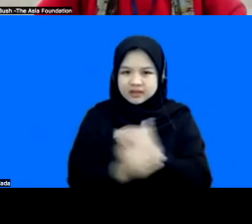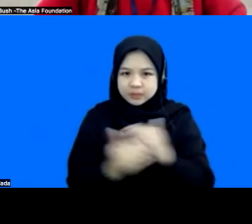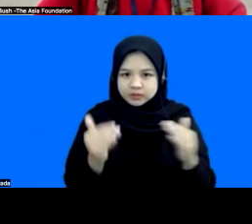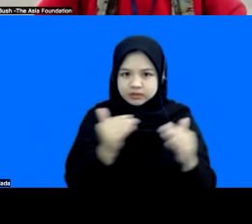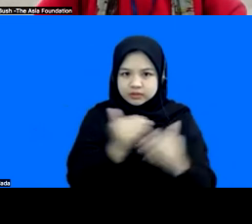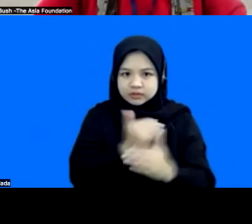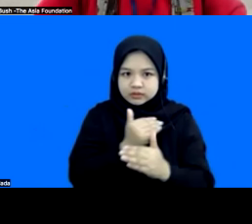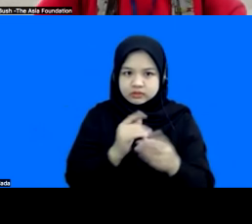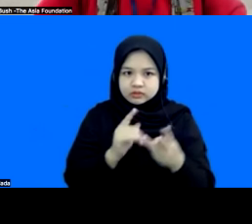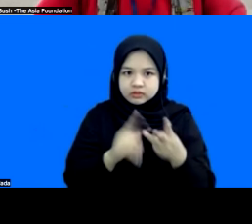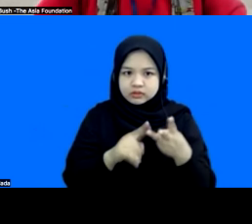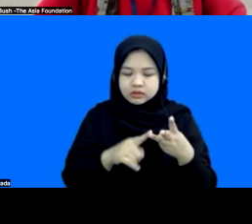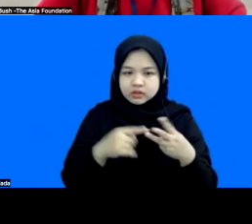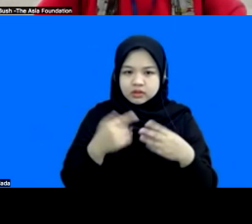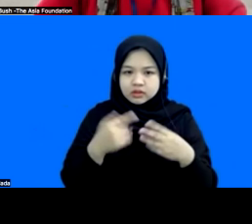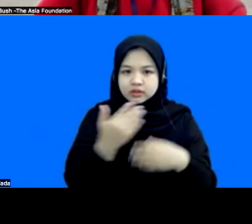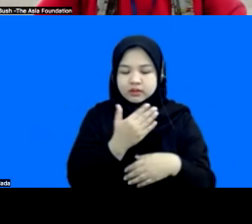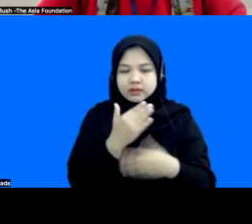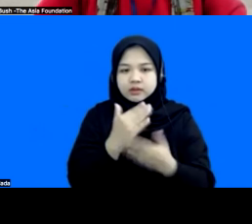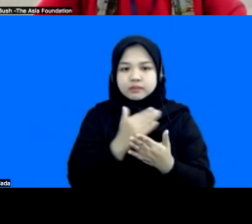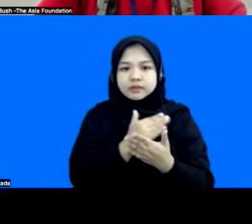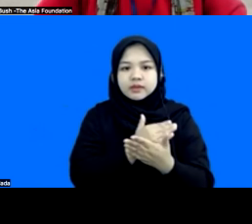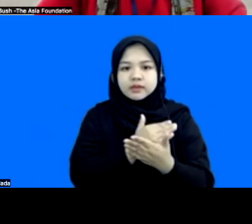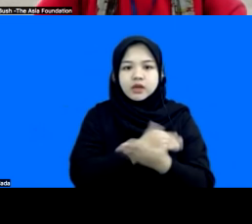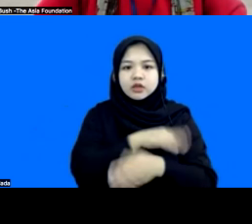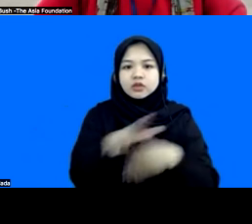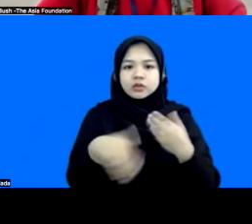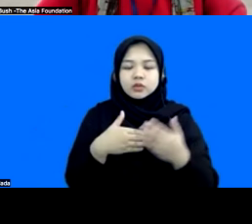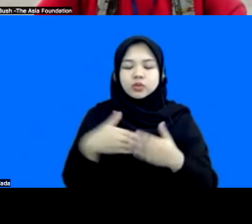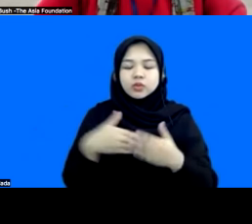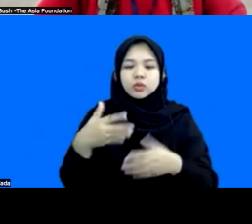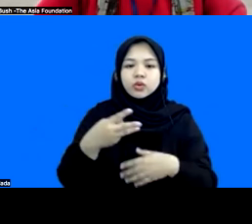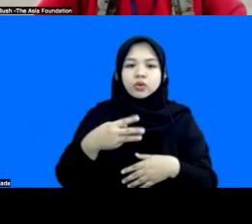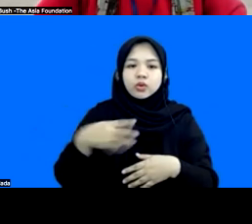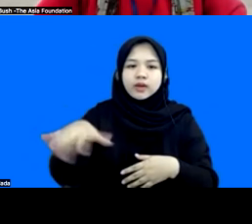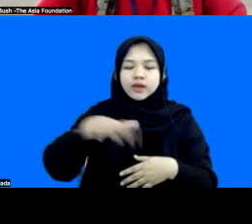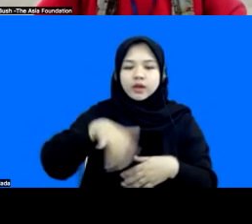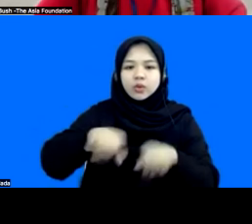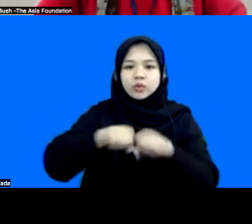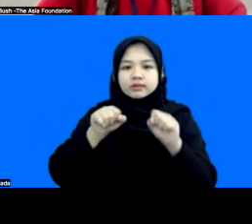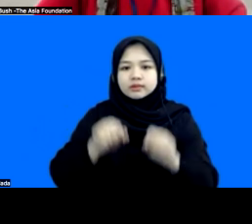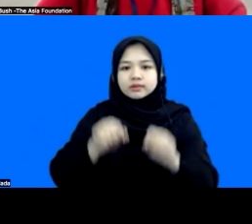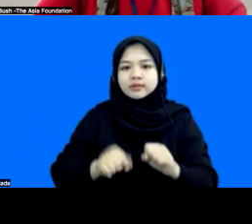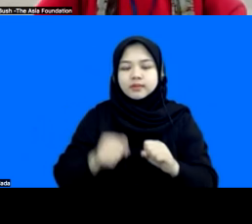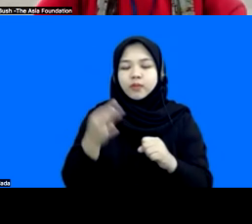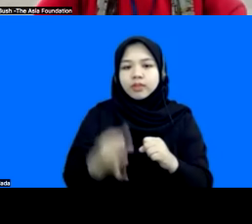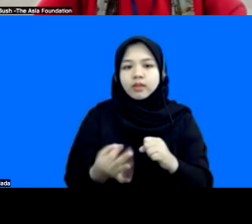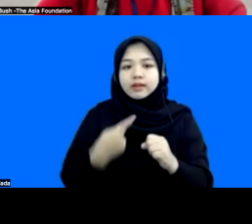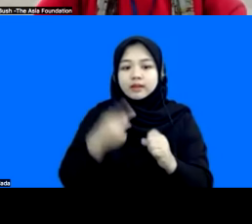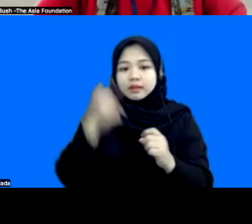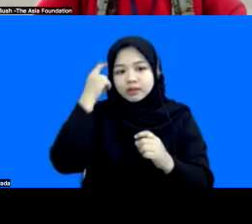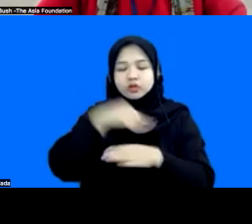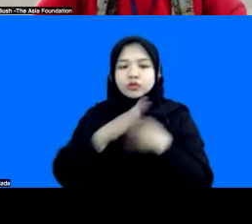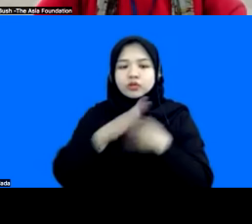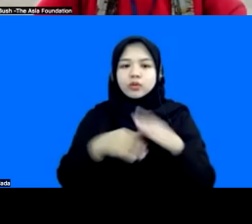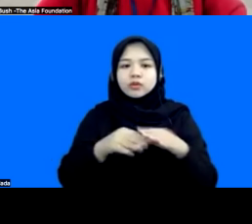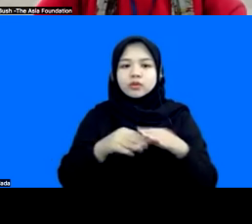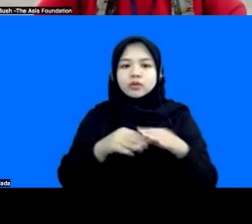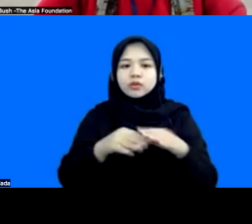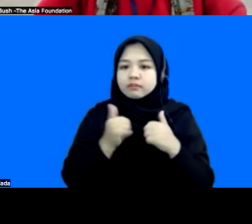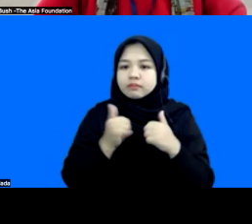with policymakers and innovators across the urban governance ecosystem. Let's look forward to learning and building from the valuable